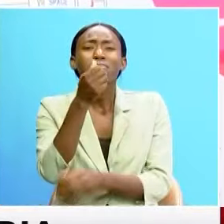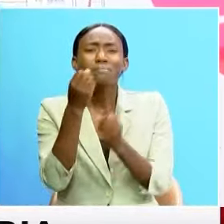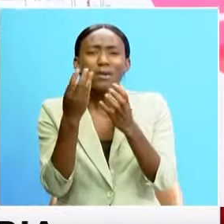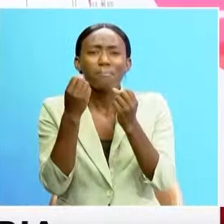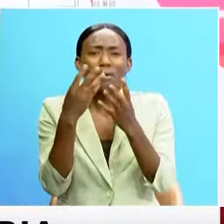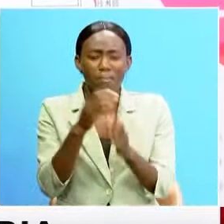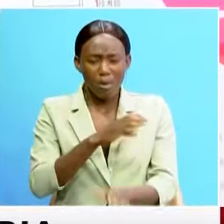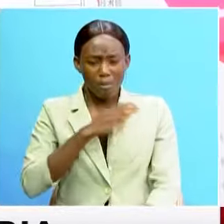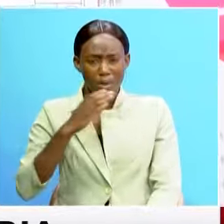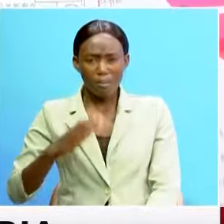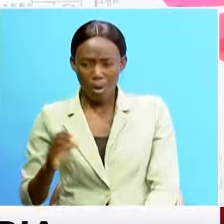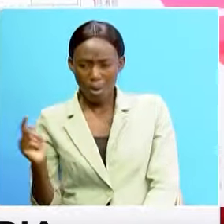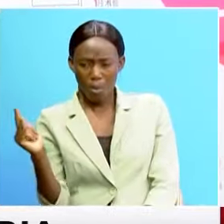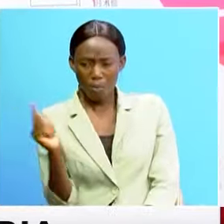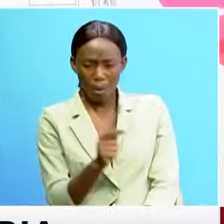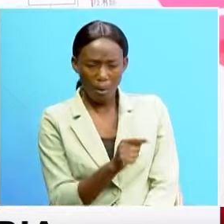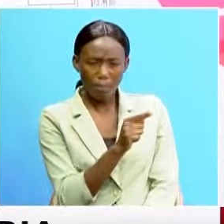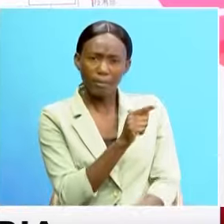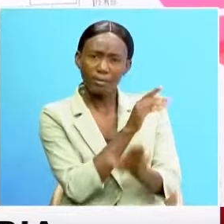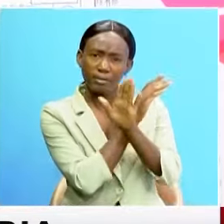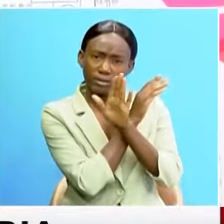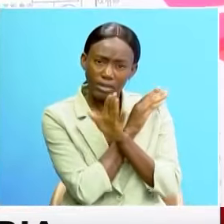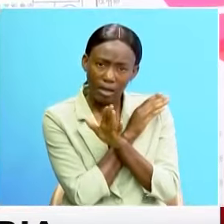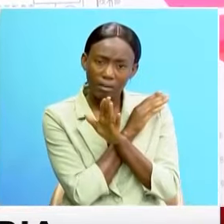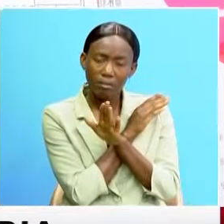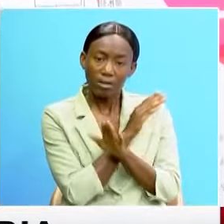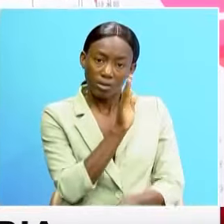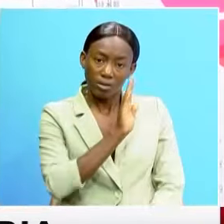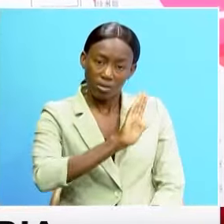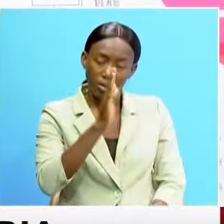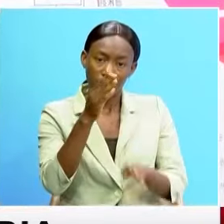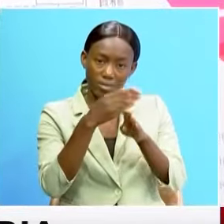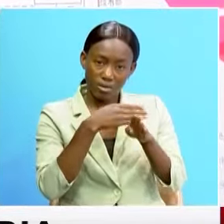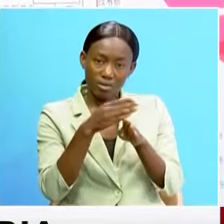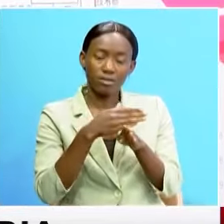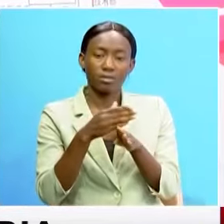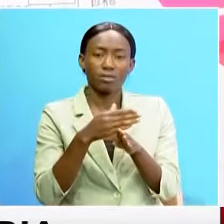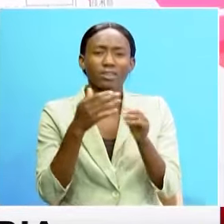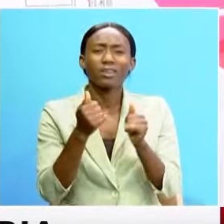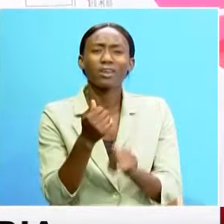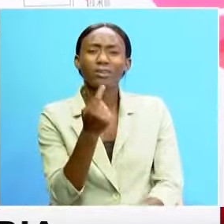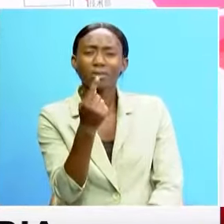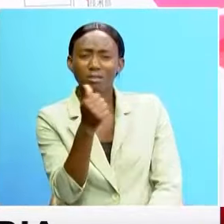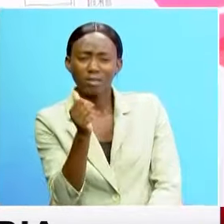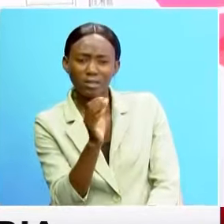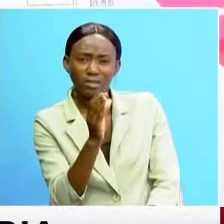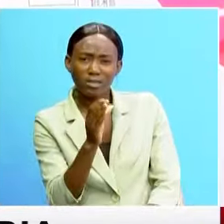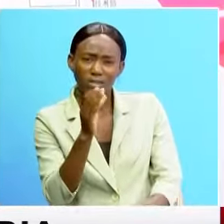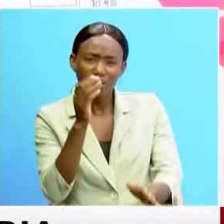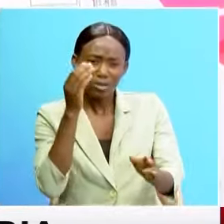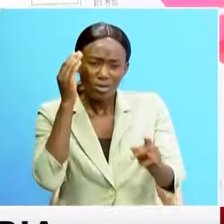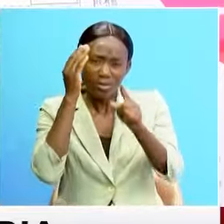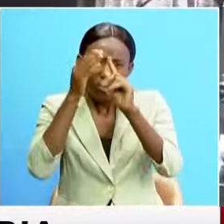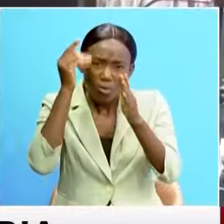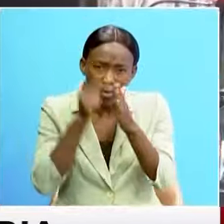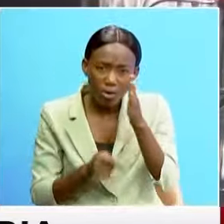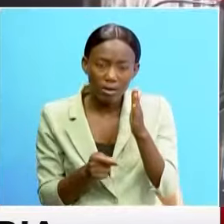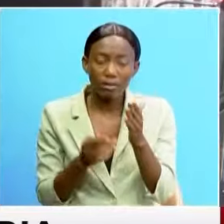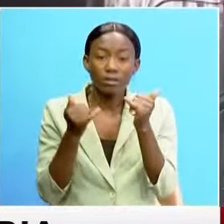are now setting up in Zambia for value addition purposes. I think one of the sectors we must really target is